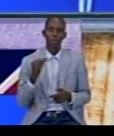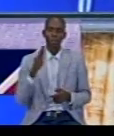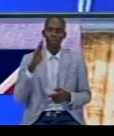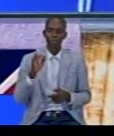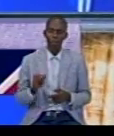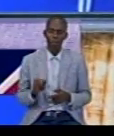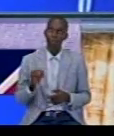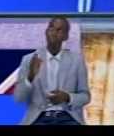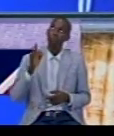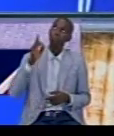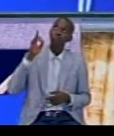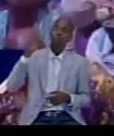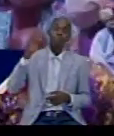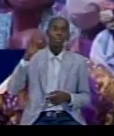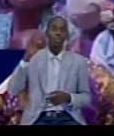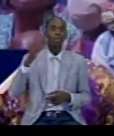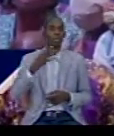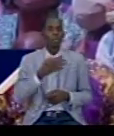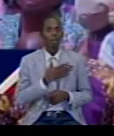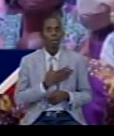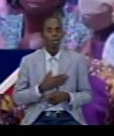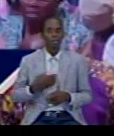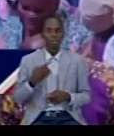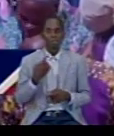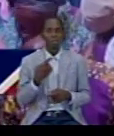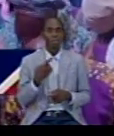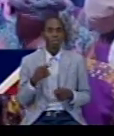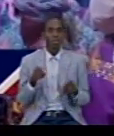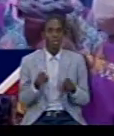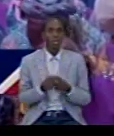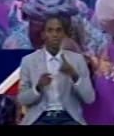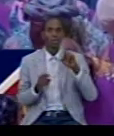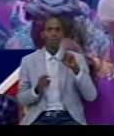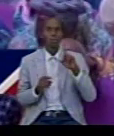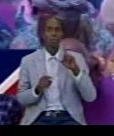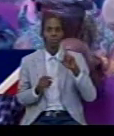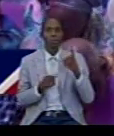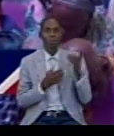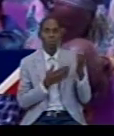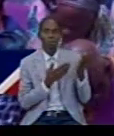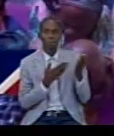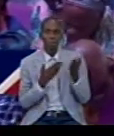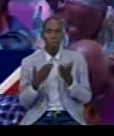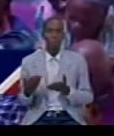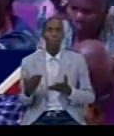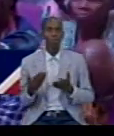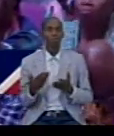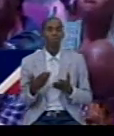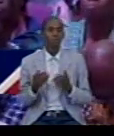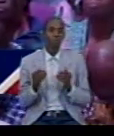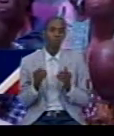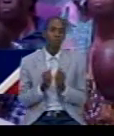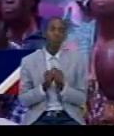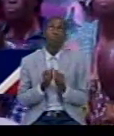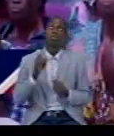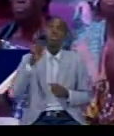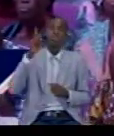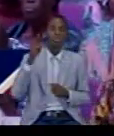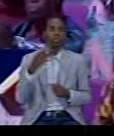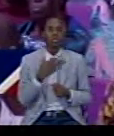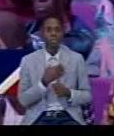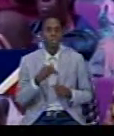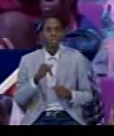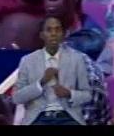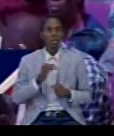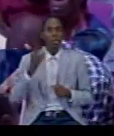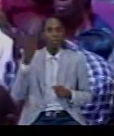him. And then it says, as one brought up with him, and I was